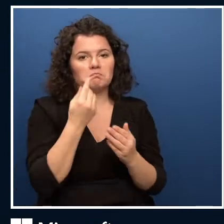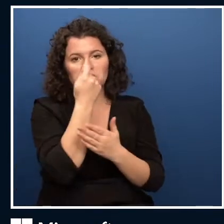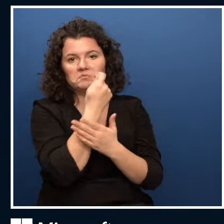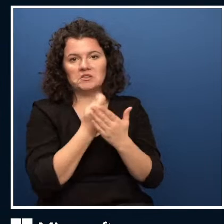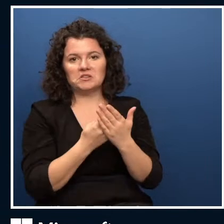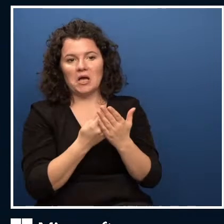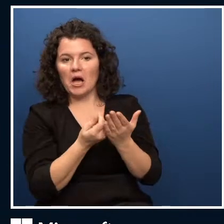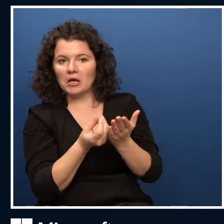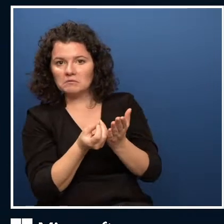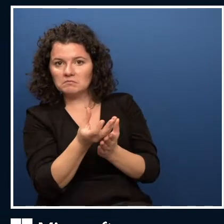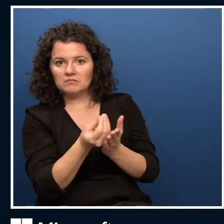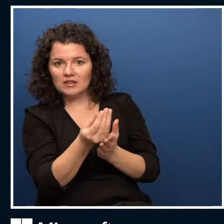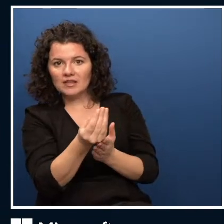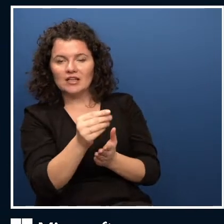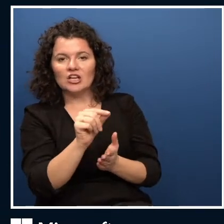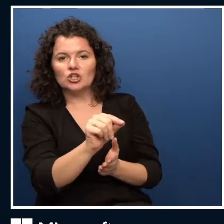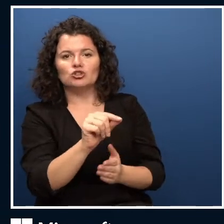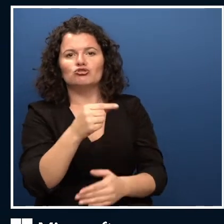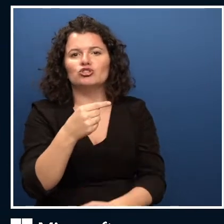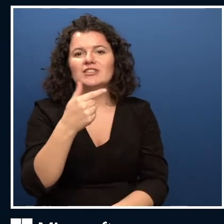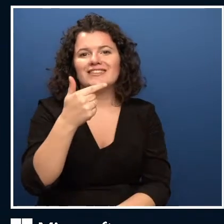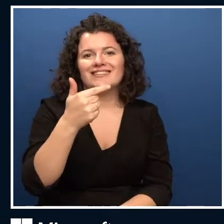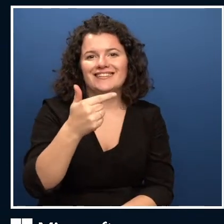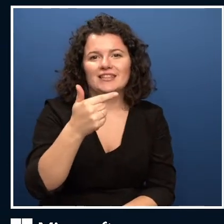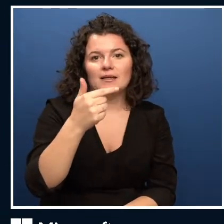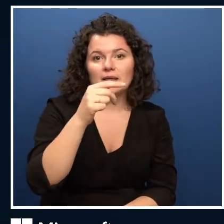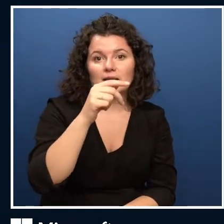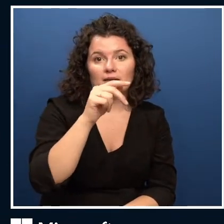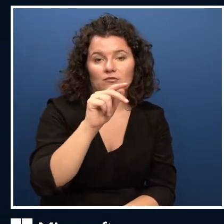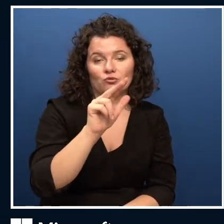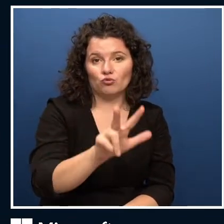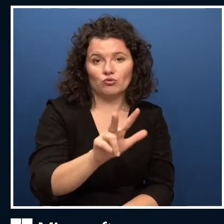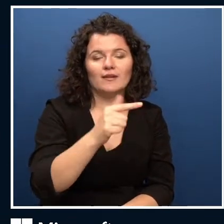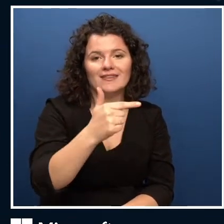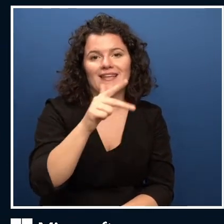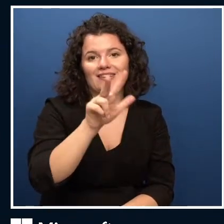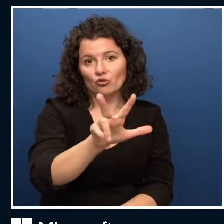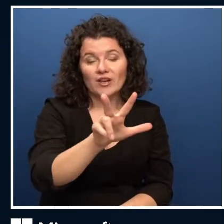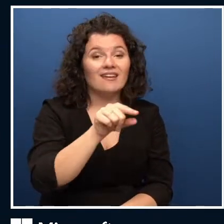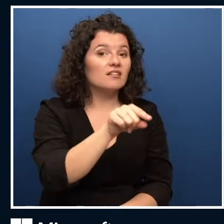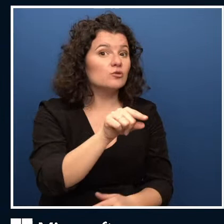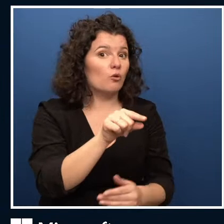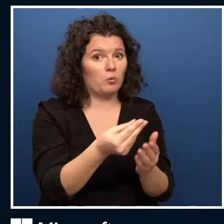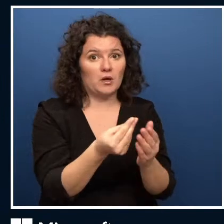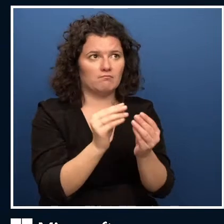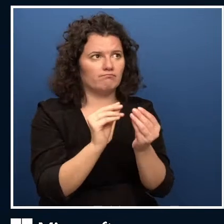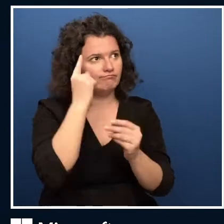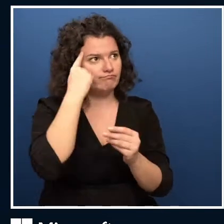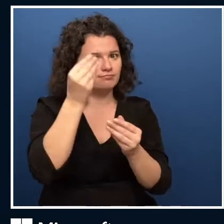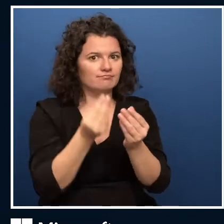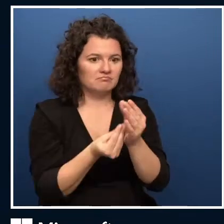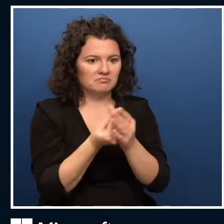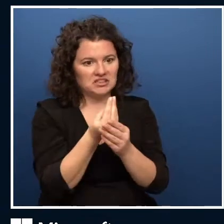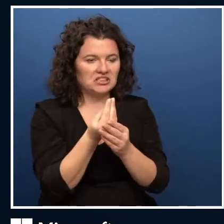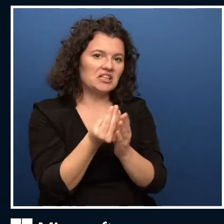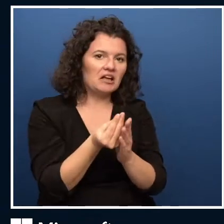GPT-3 or other huge transformer model, and voila, you have a working